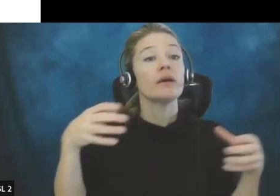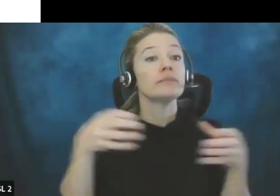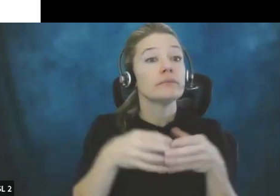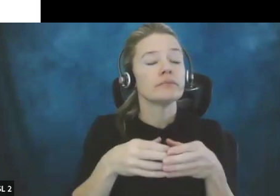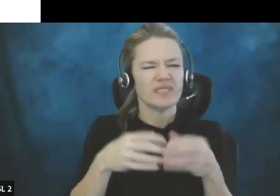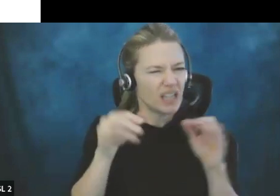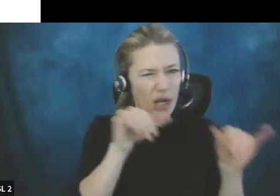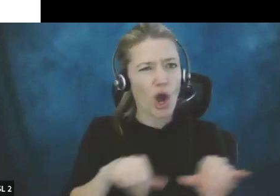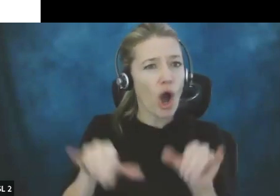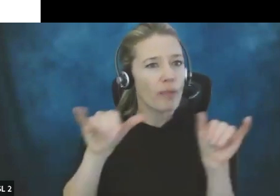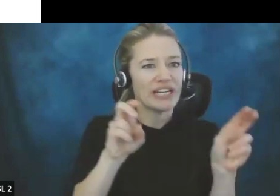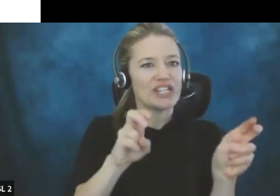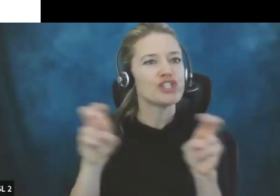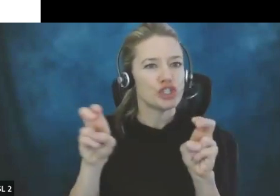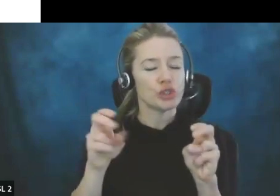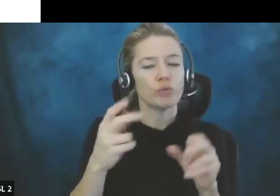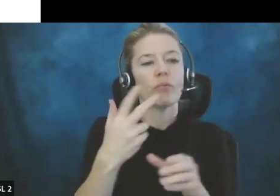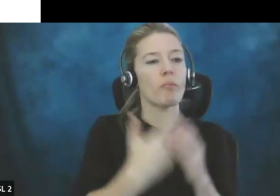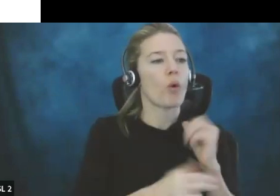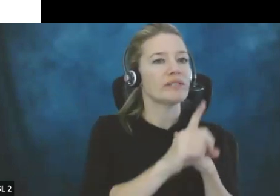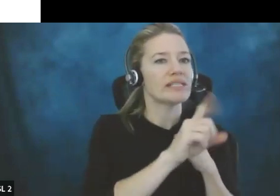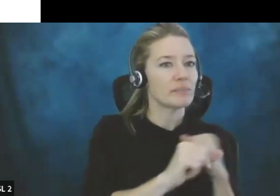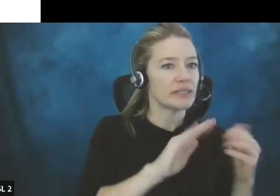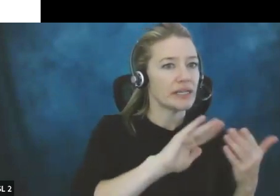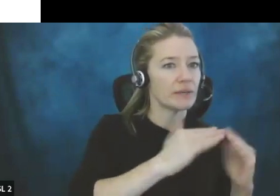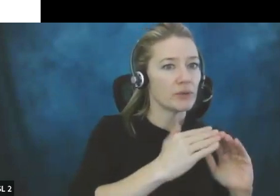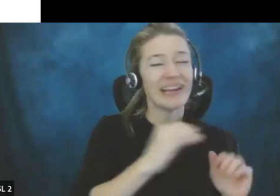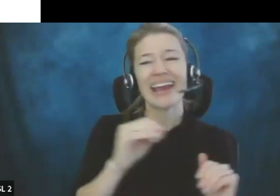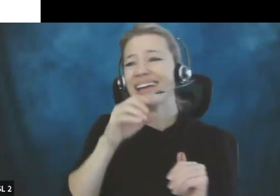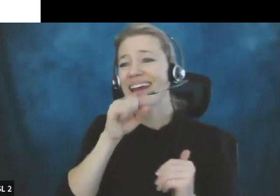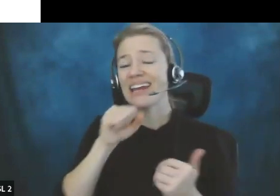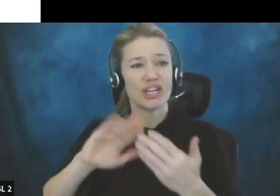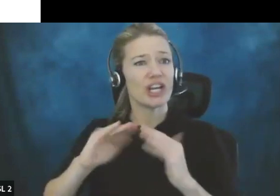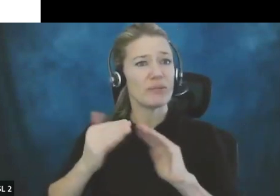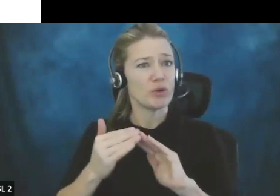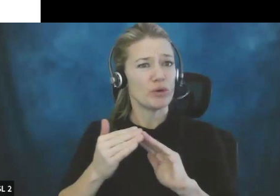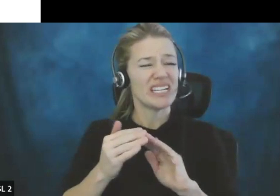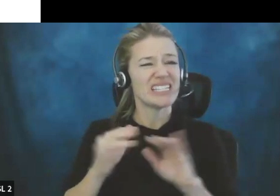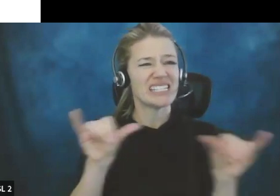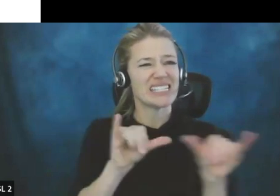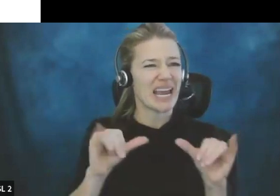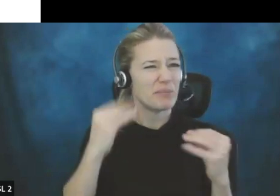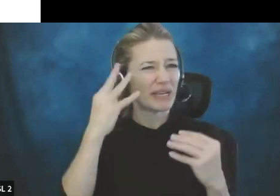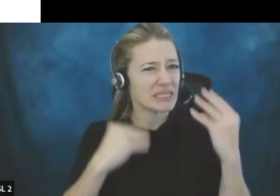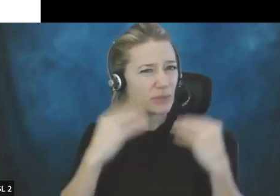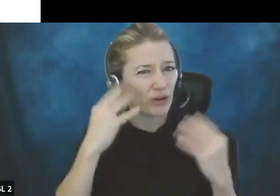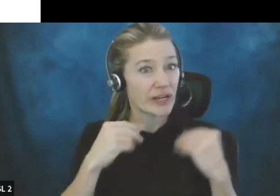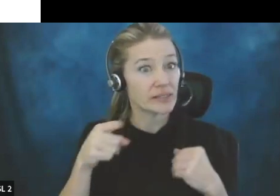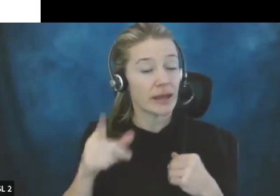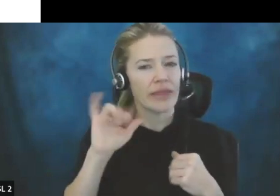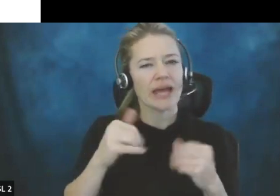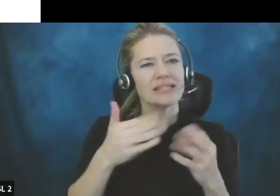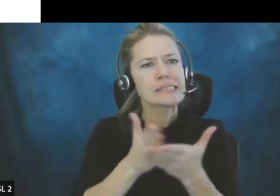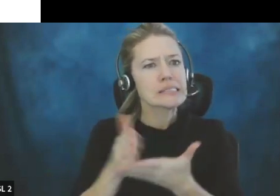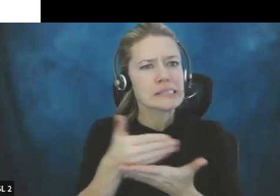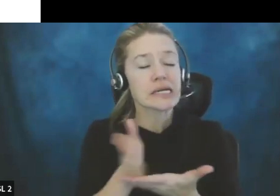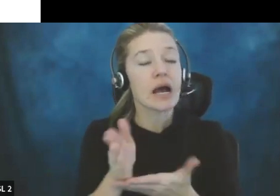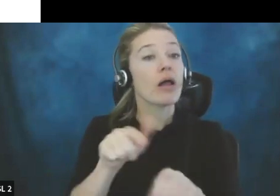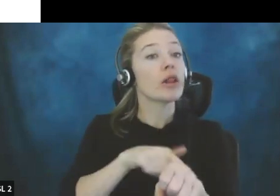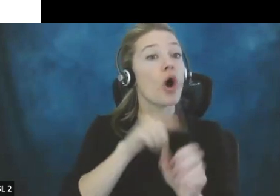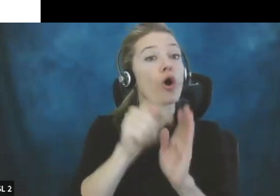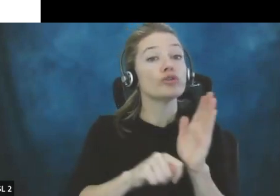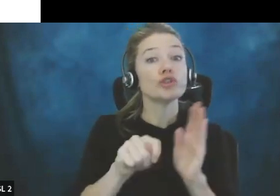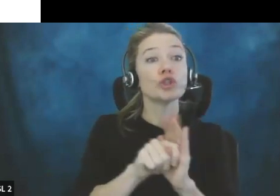a coming together of a common issue that both the disability community and aging communities were experiencing. And this